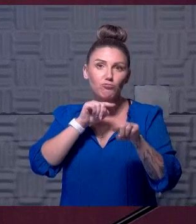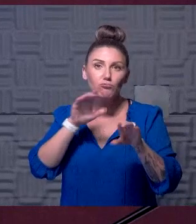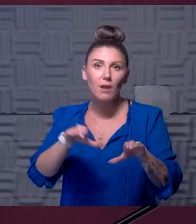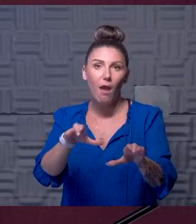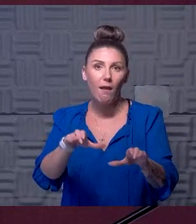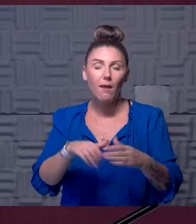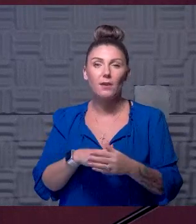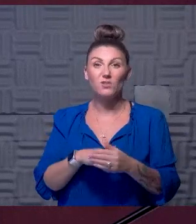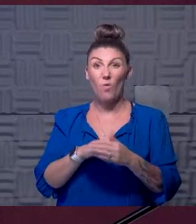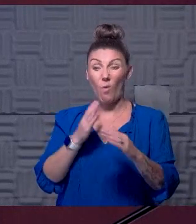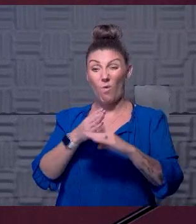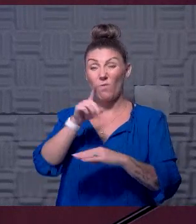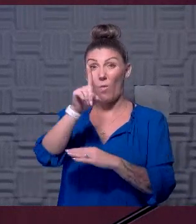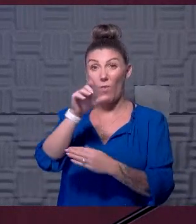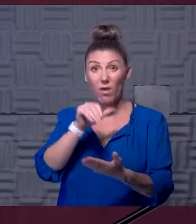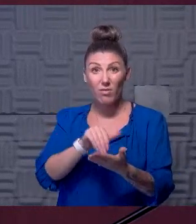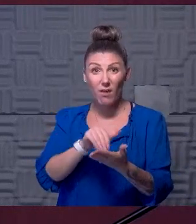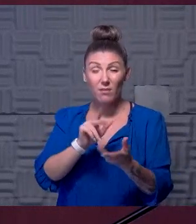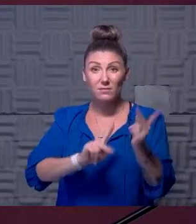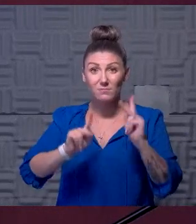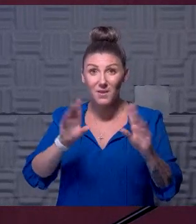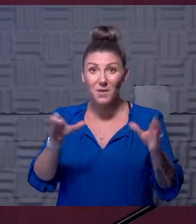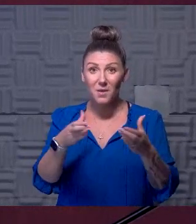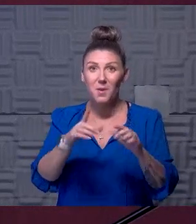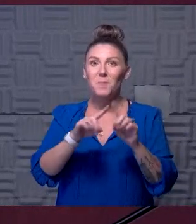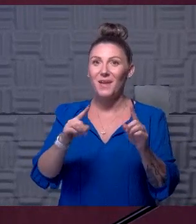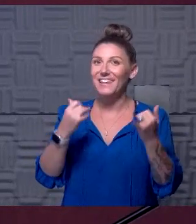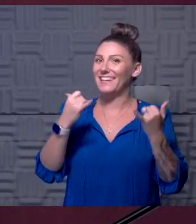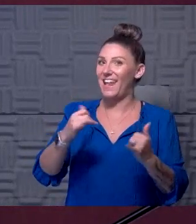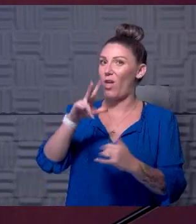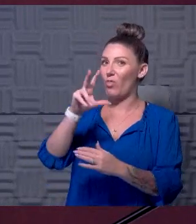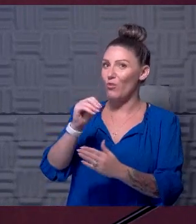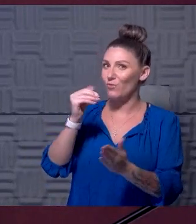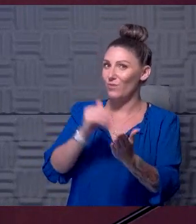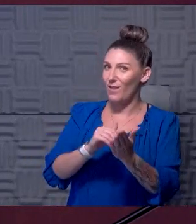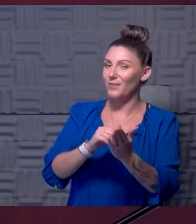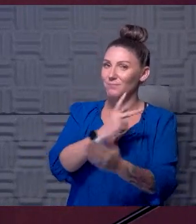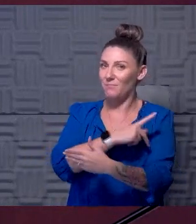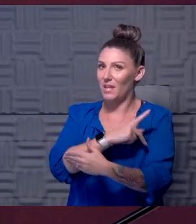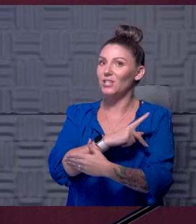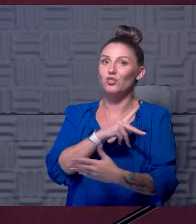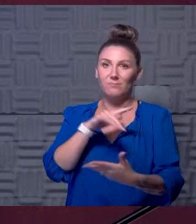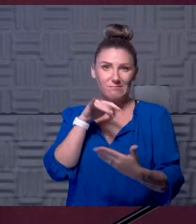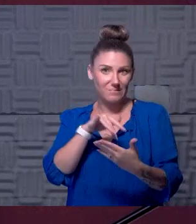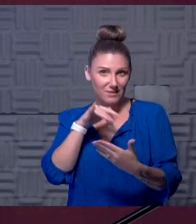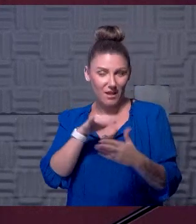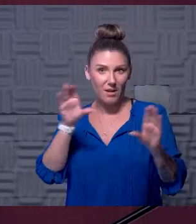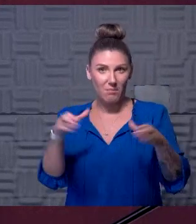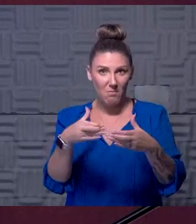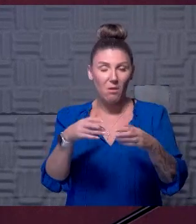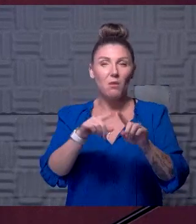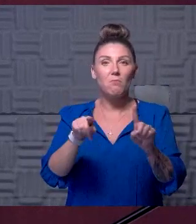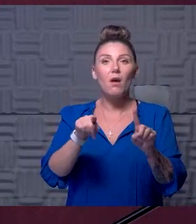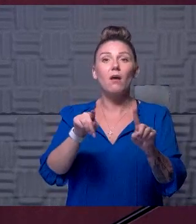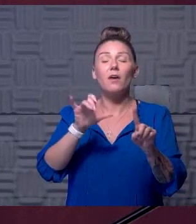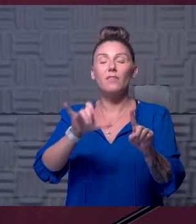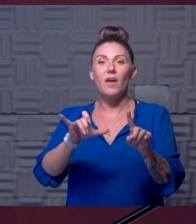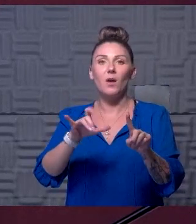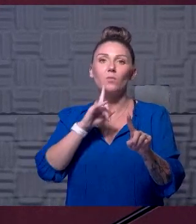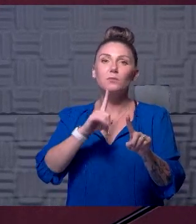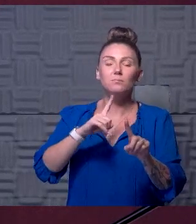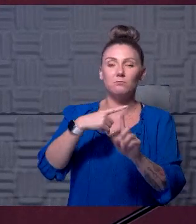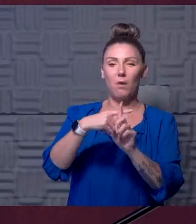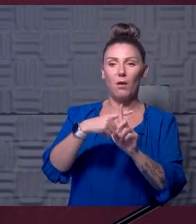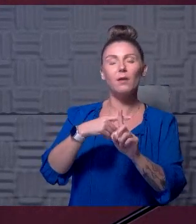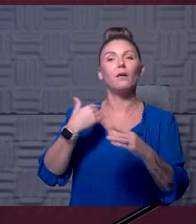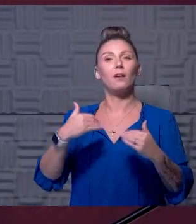over 1,000 individuals. Now, we got to do the 30,000 patient study, participant study, but that was reassuring to